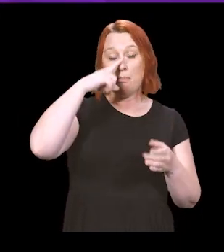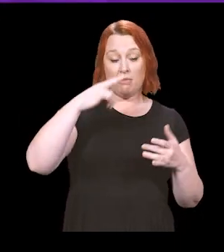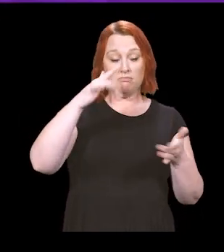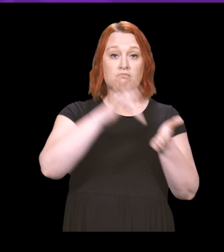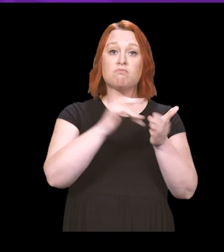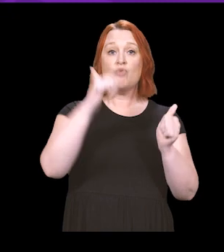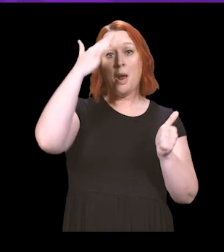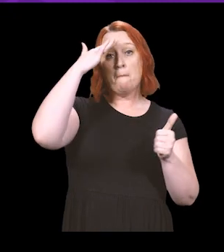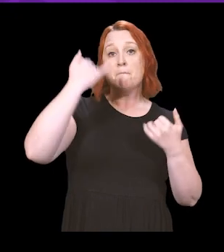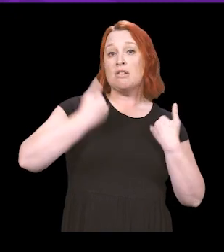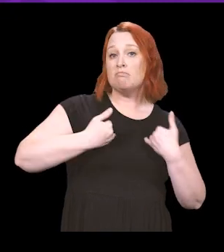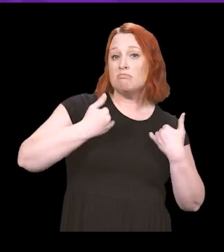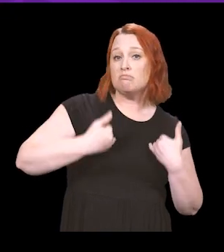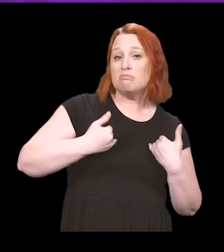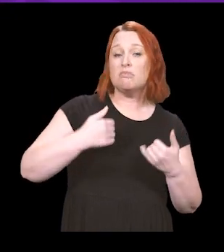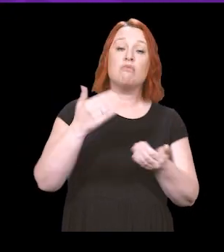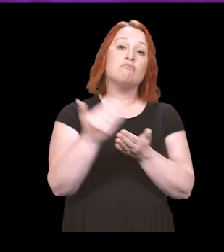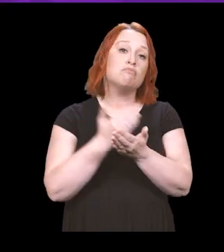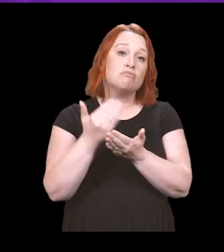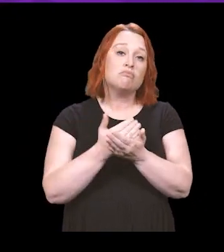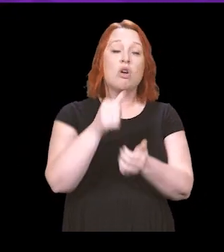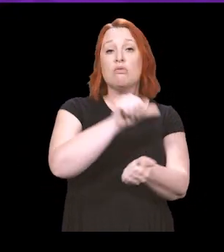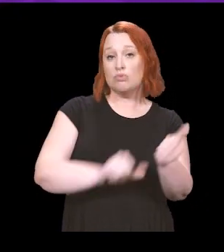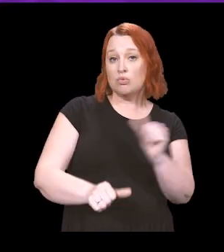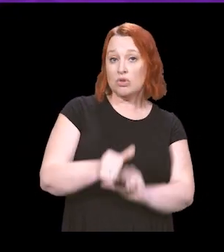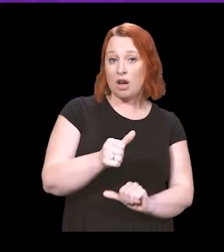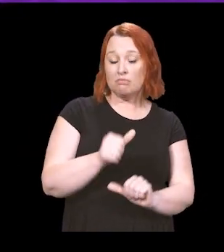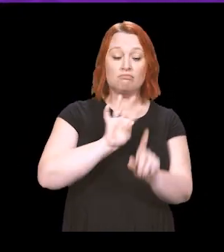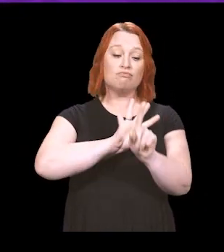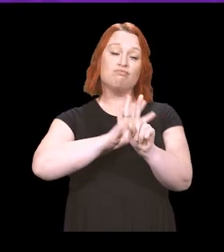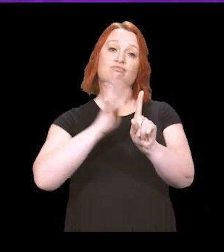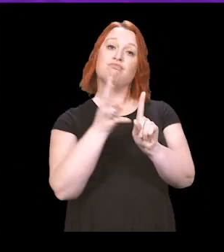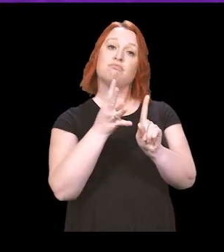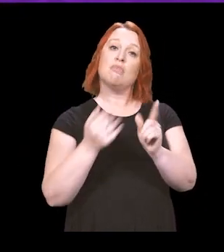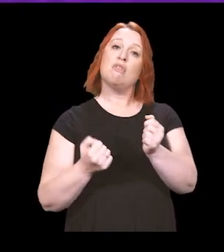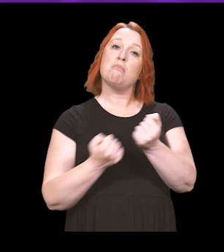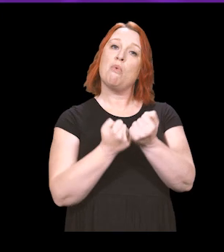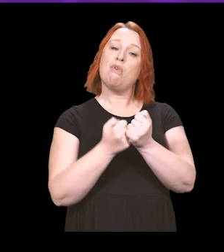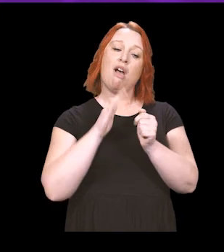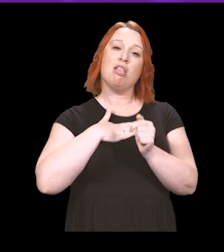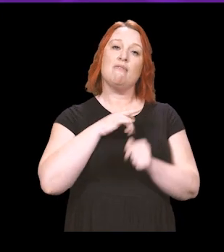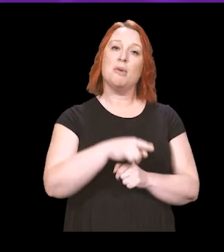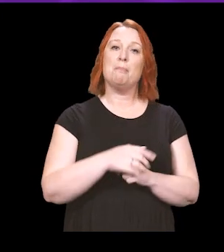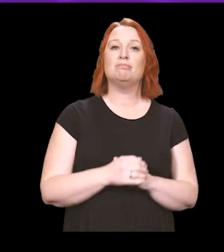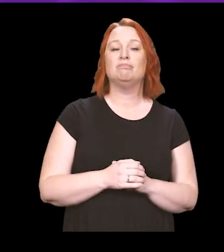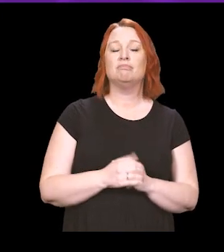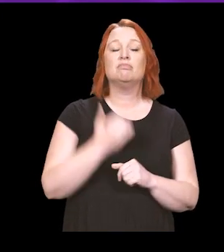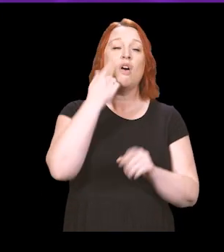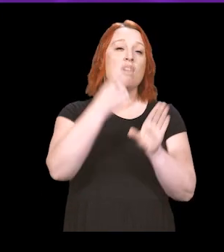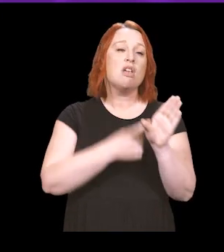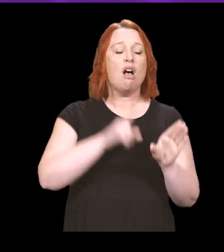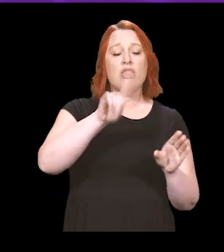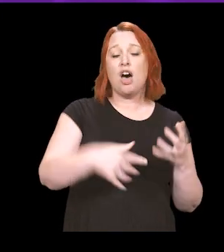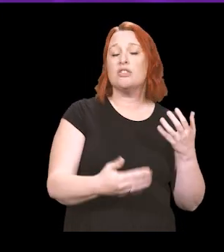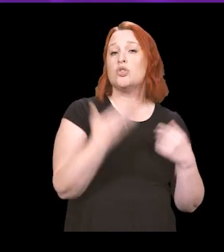with a lived experience of mental ill health, recovery and suicide, and those who love and support them. Every year, thousands of